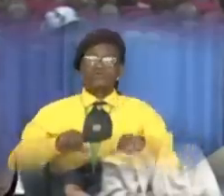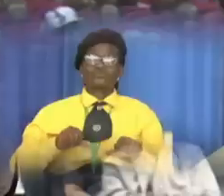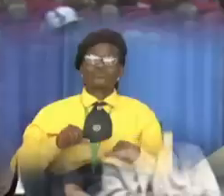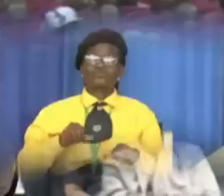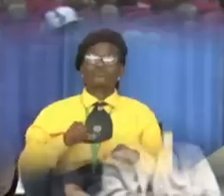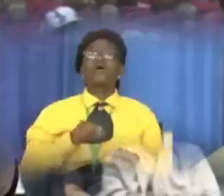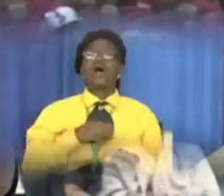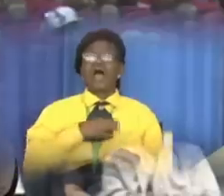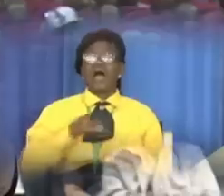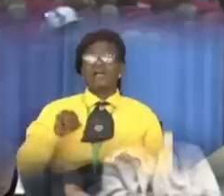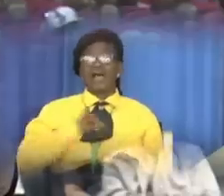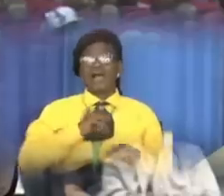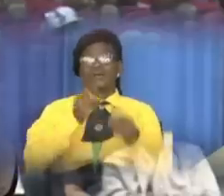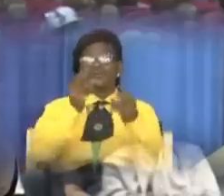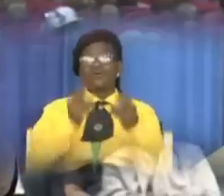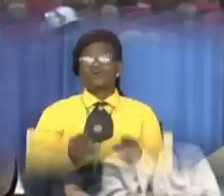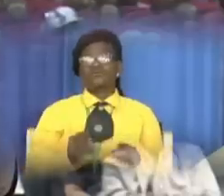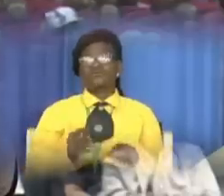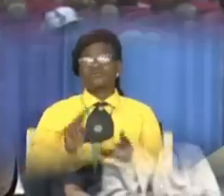recorder.